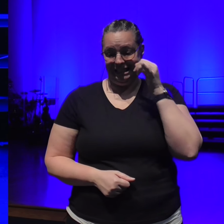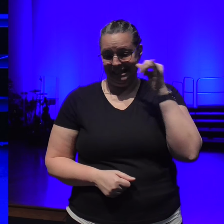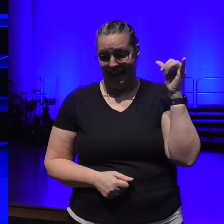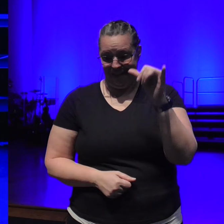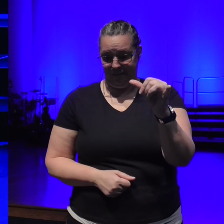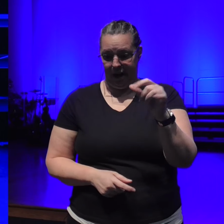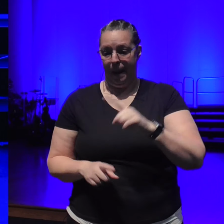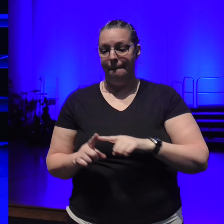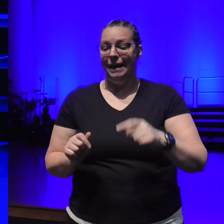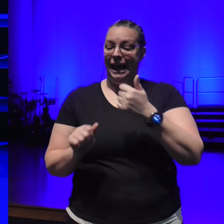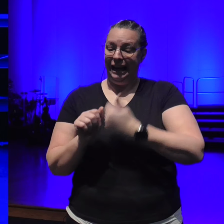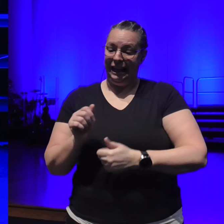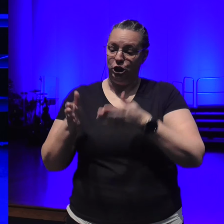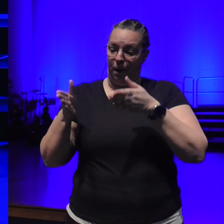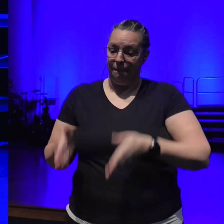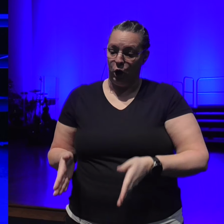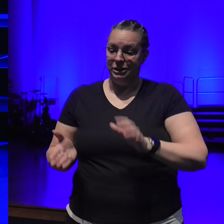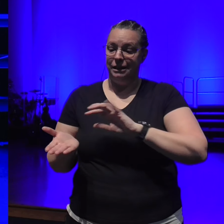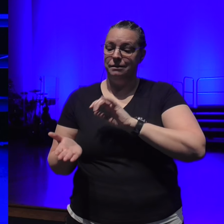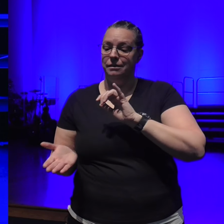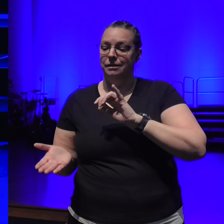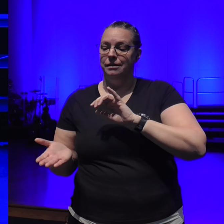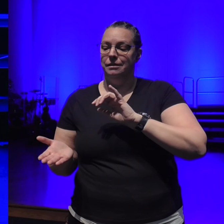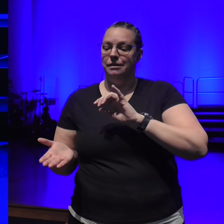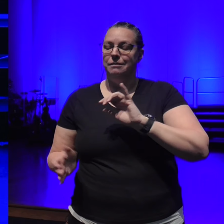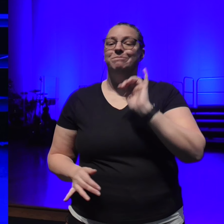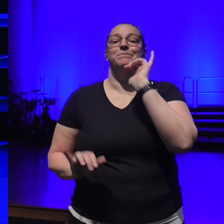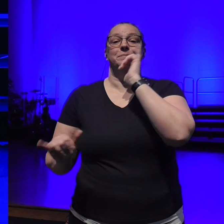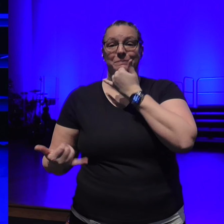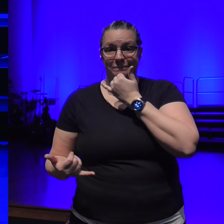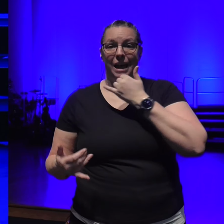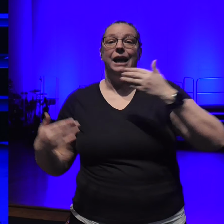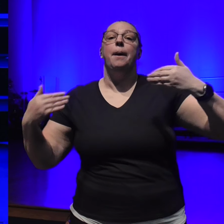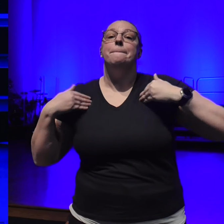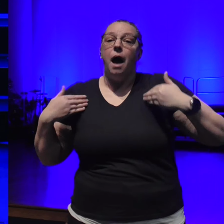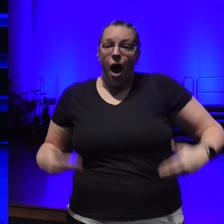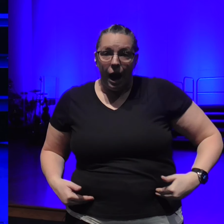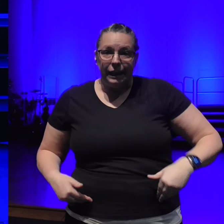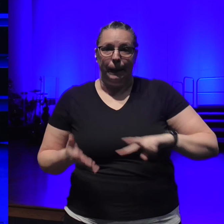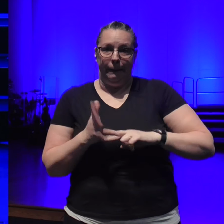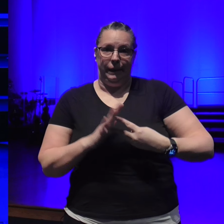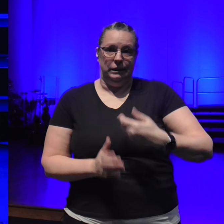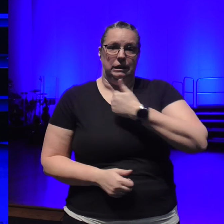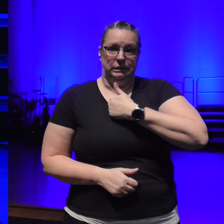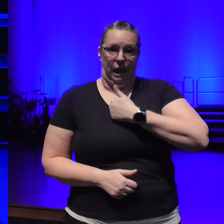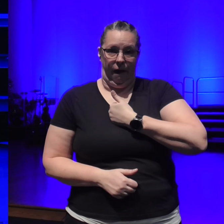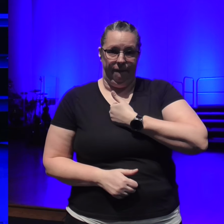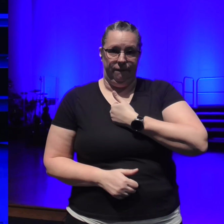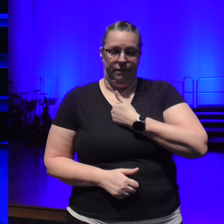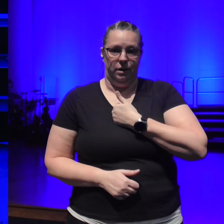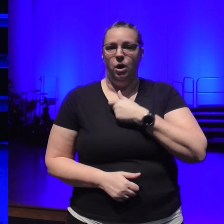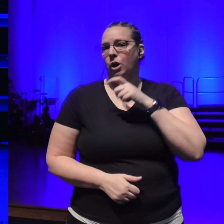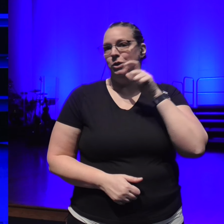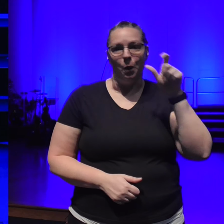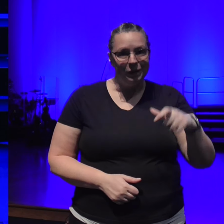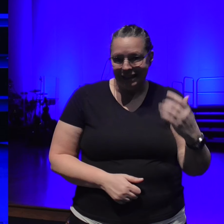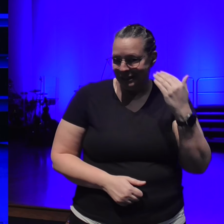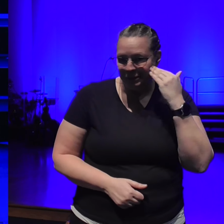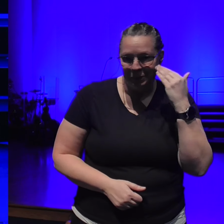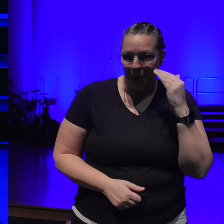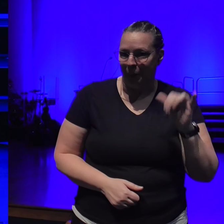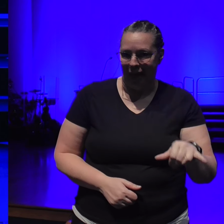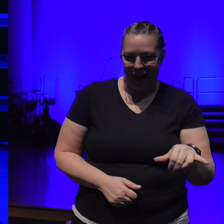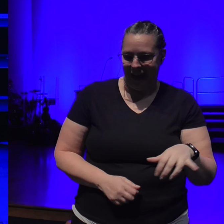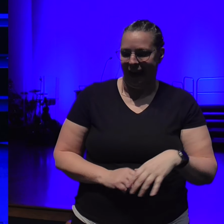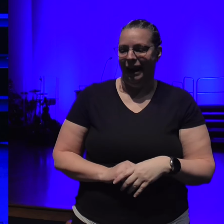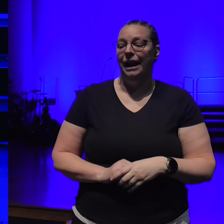yet each person mistakes his body for his self. In order to know anything, illumination is necessary. Consciousness is the self